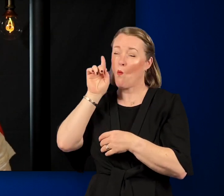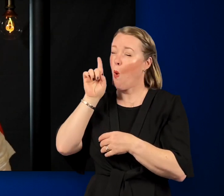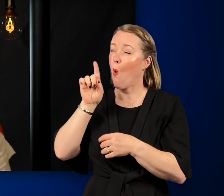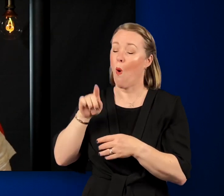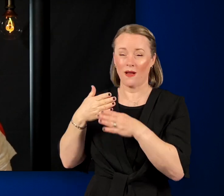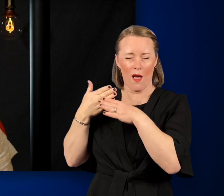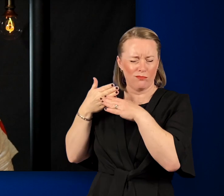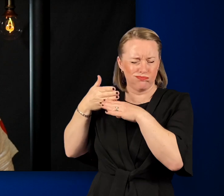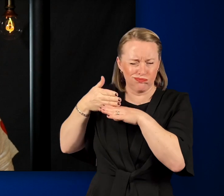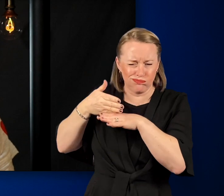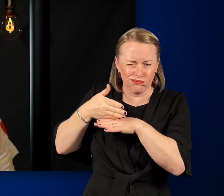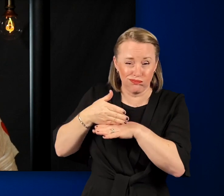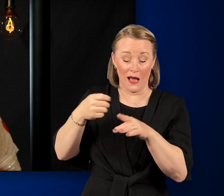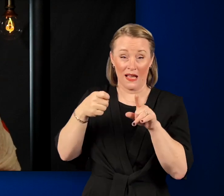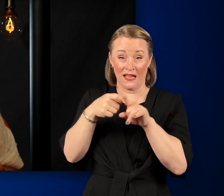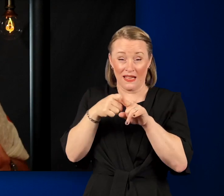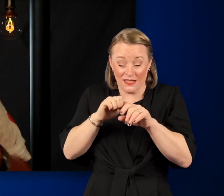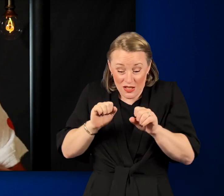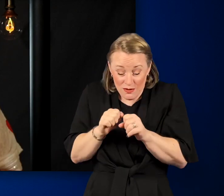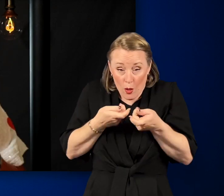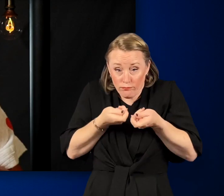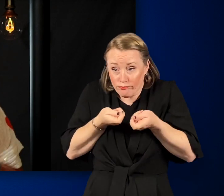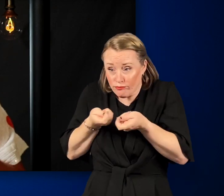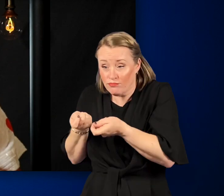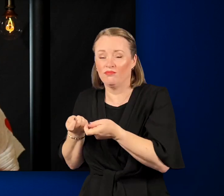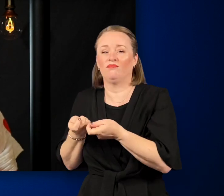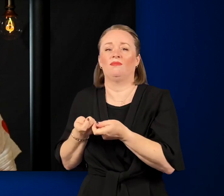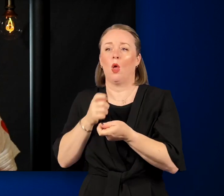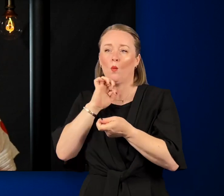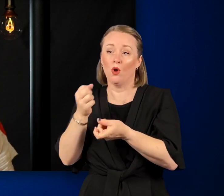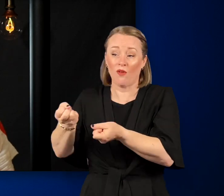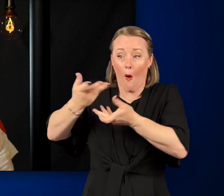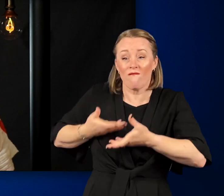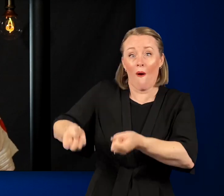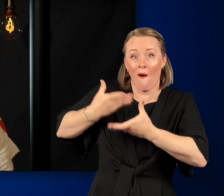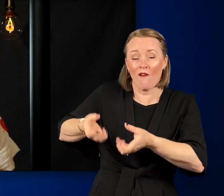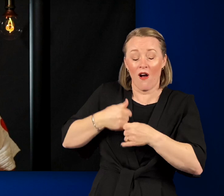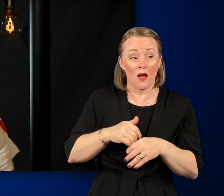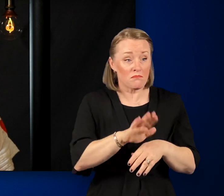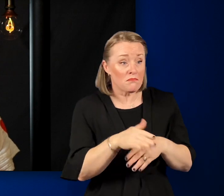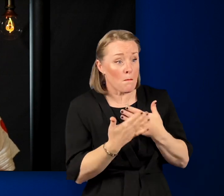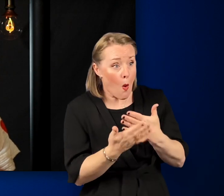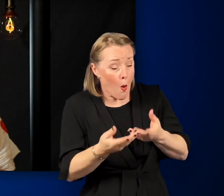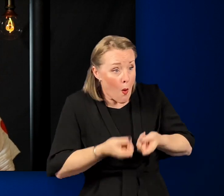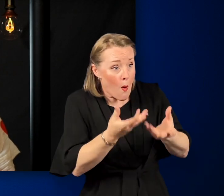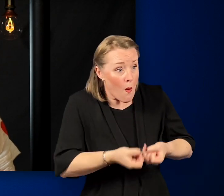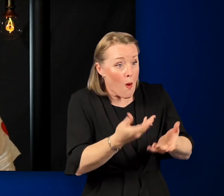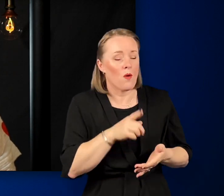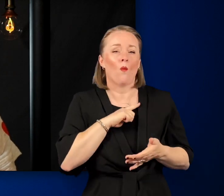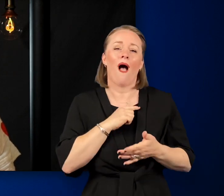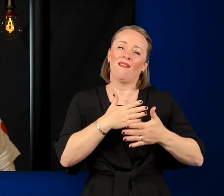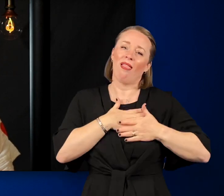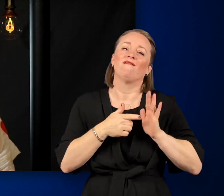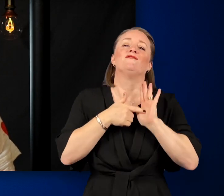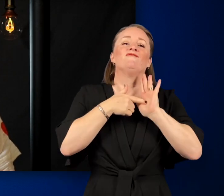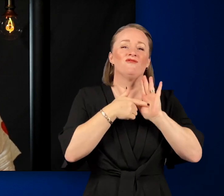their tiny kitchens to prepare that food, and they kept pushing more and more food on you just to show how much they loved you and